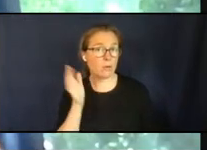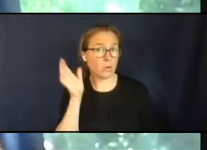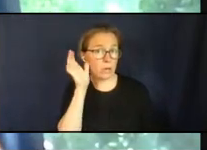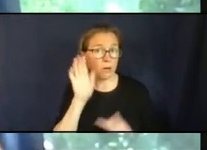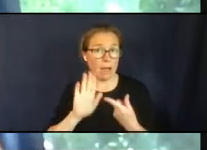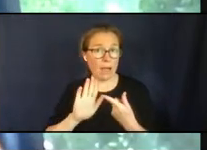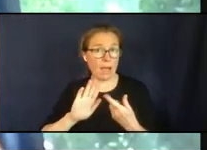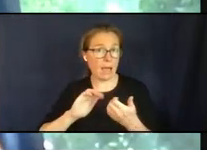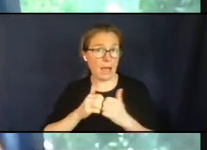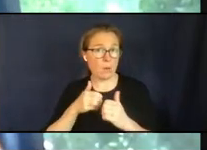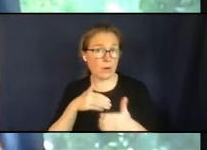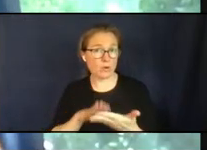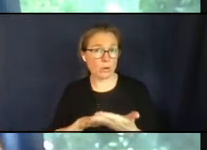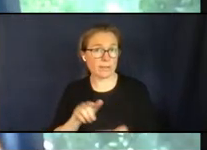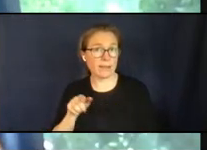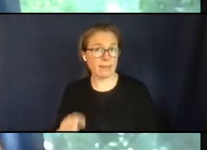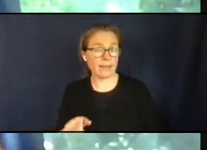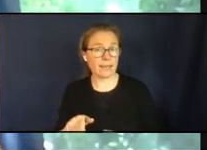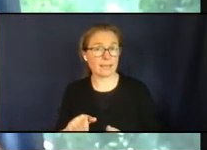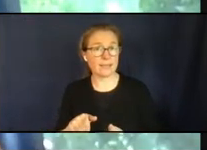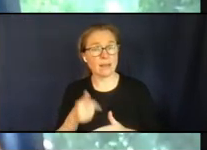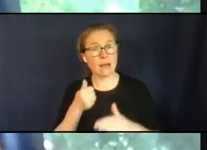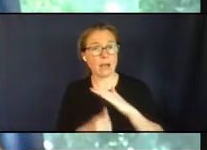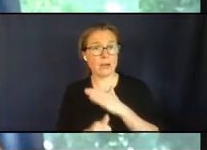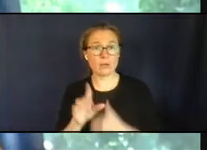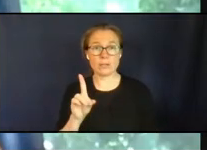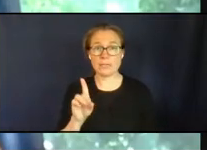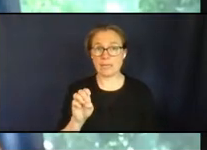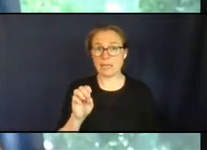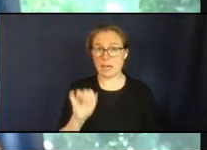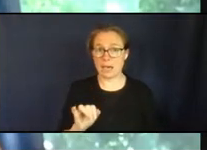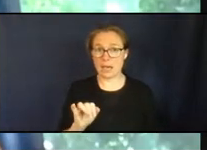in our DEI efforts writ large.